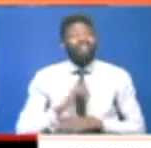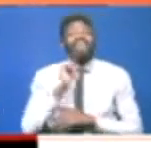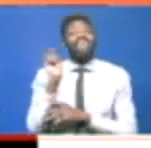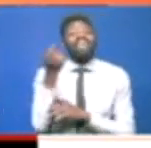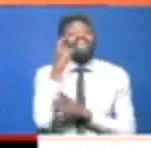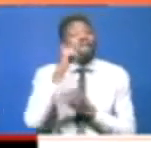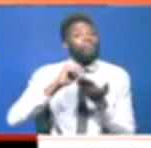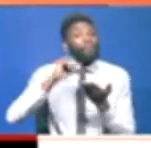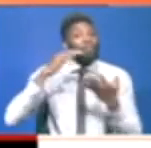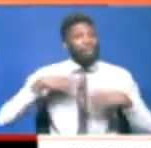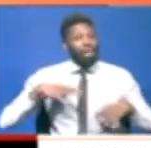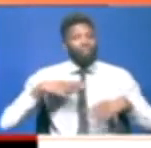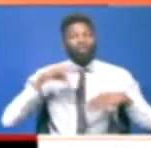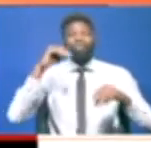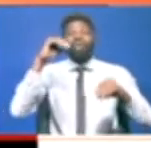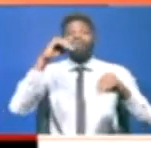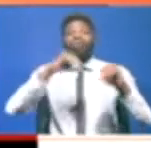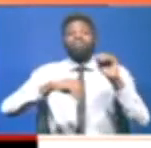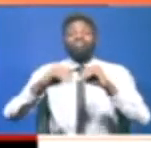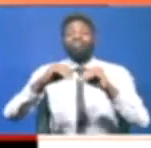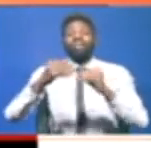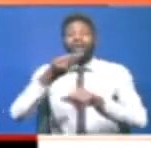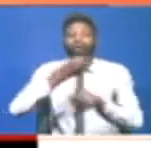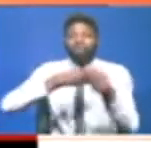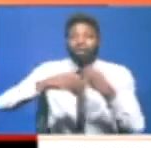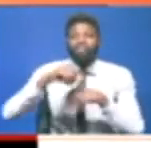economy are the informal sector.